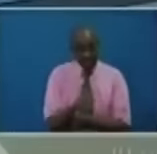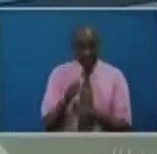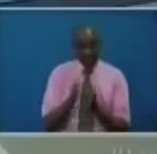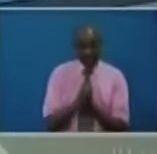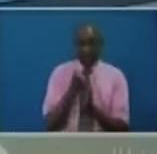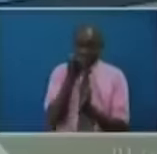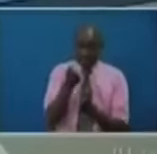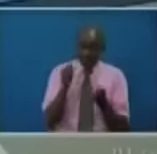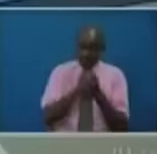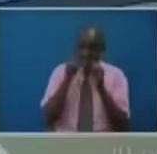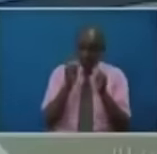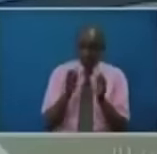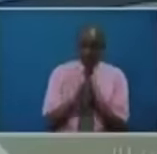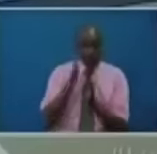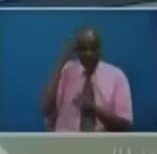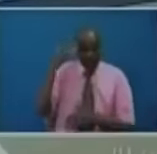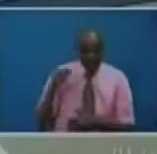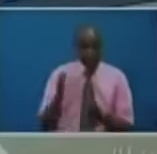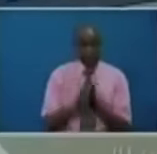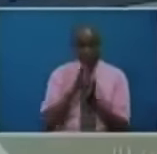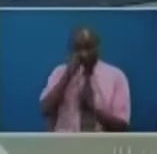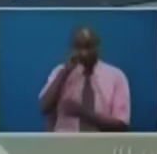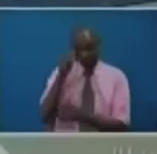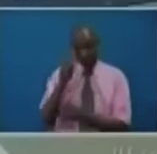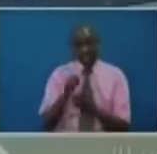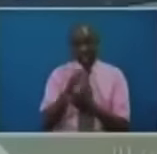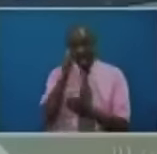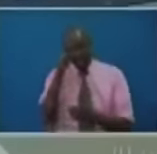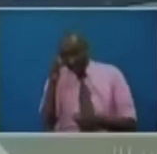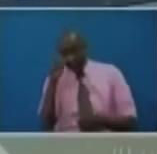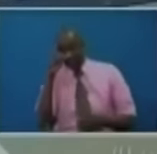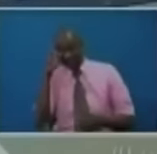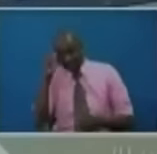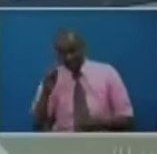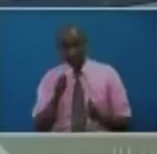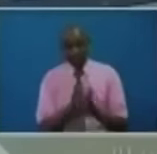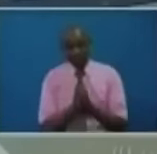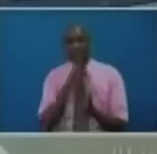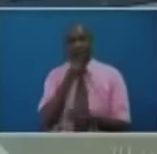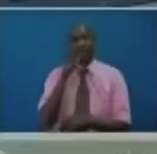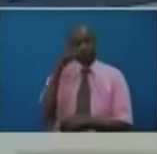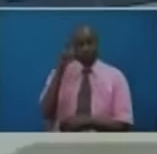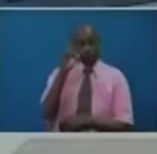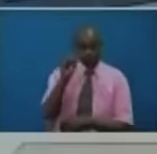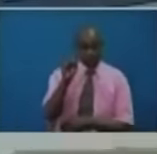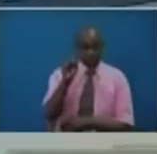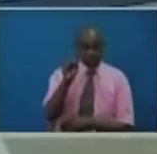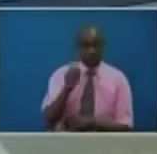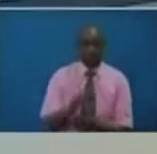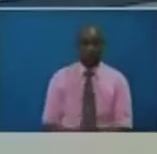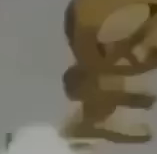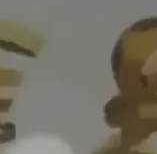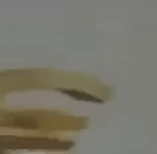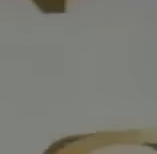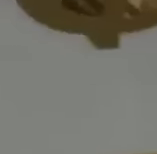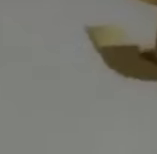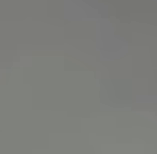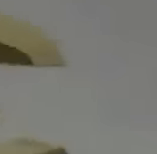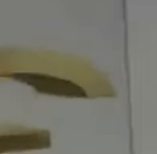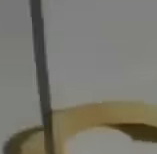Remember, this is Friday Briefing with Betty Kyalo, Jorona, Aman Deep, and the man, Kush. Thank you very much. All right.